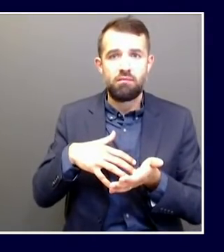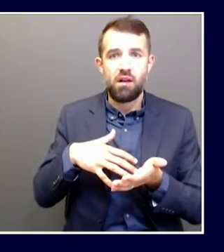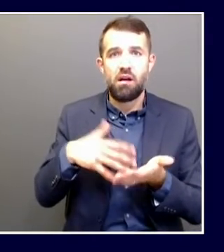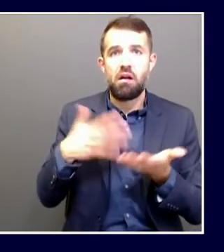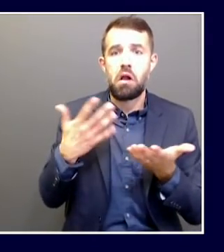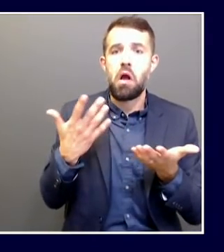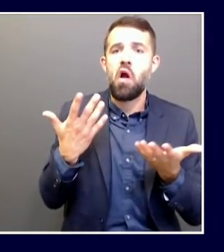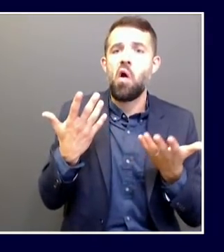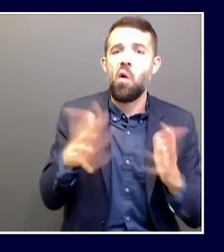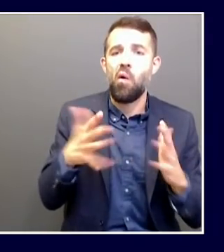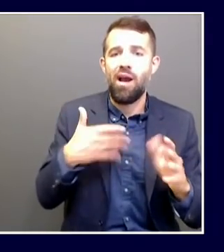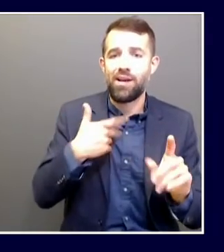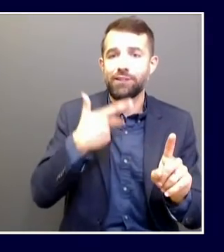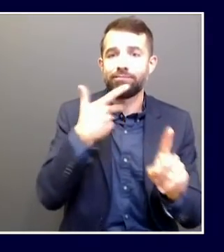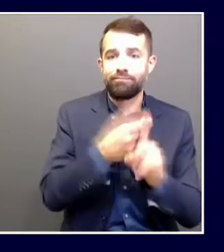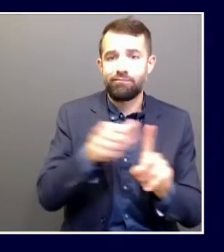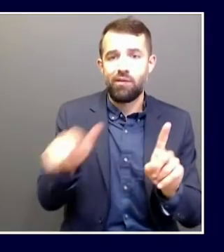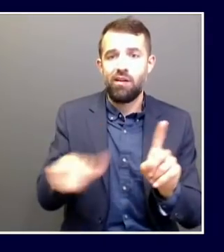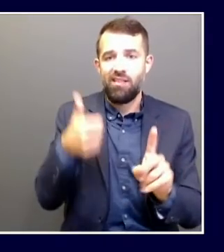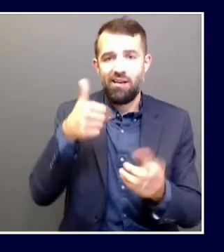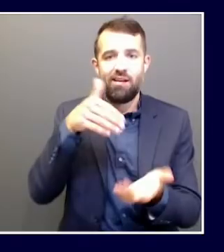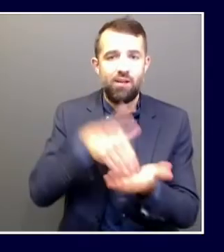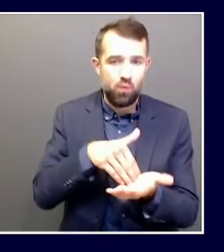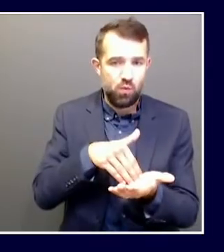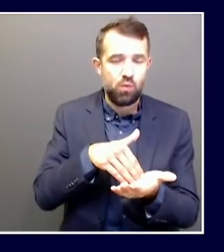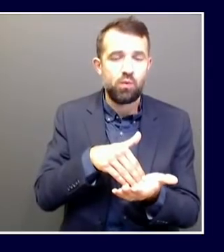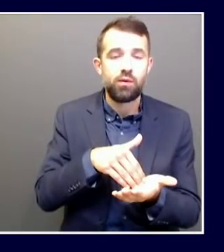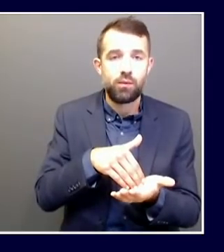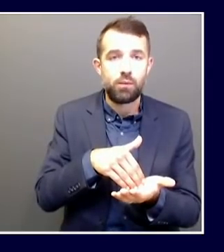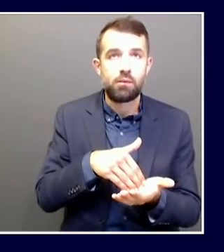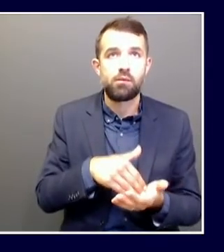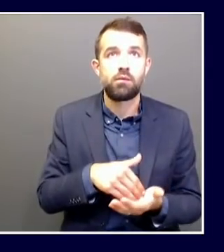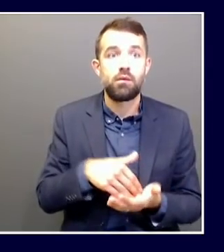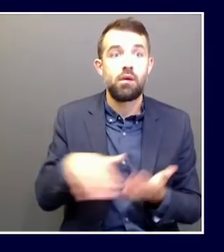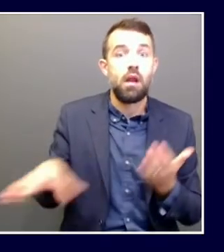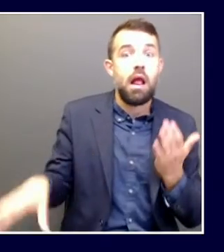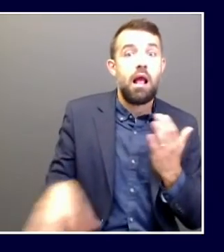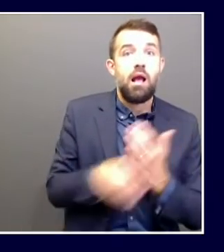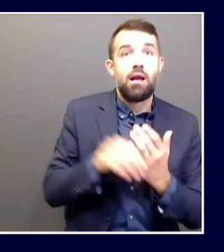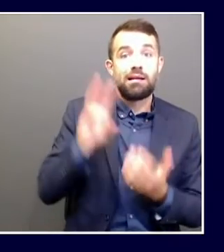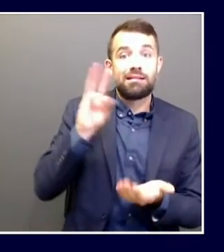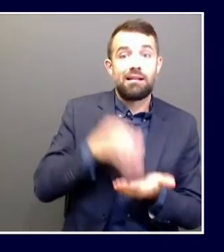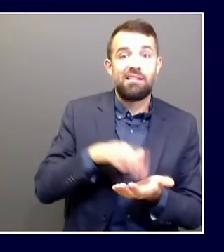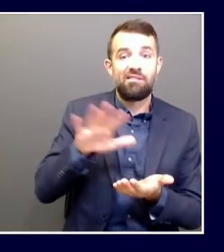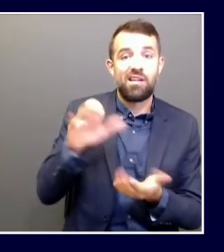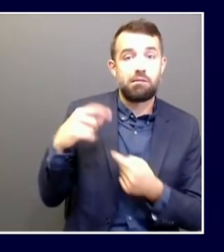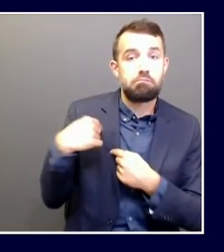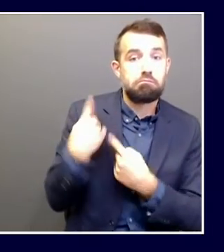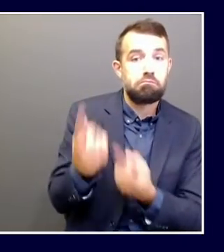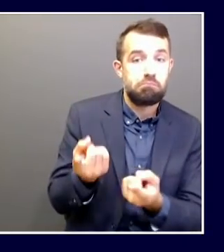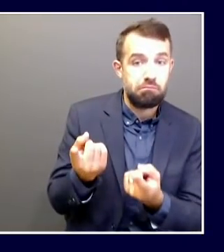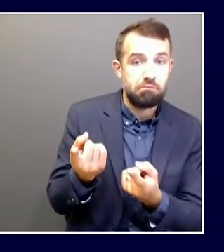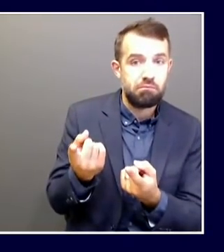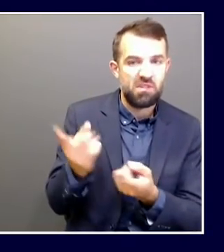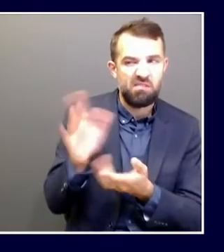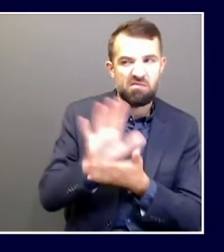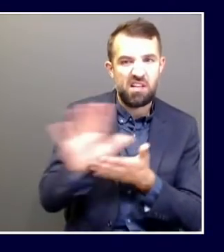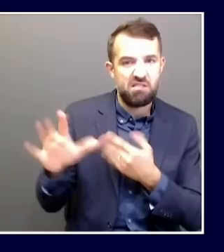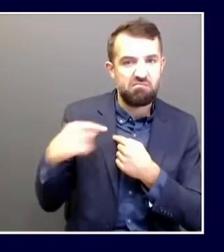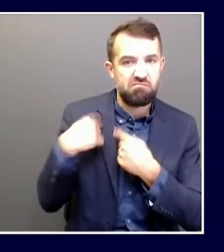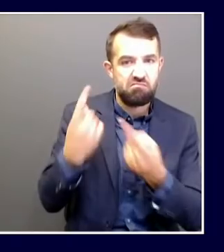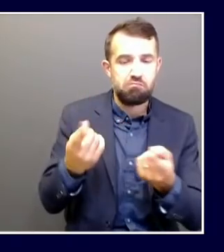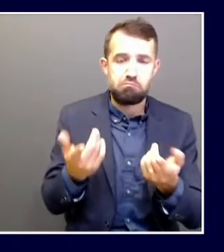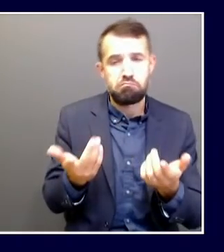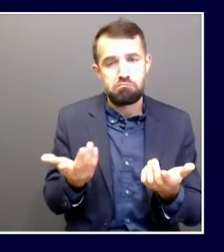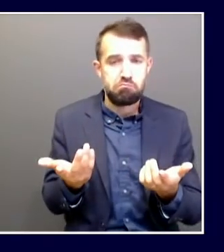such shots. Since then, we've added about 6,500 additional shots. So the way that I'm looking at it in terms of